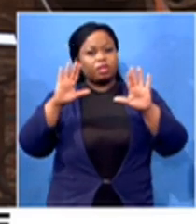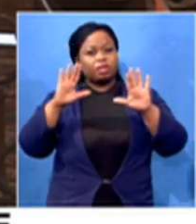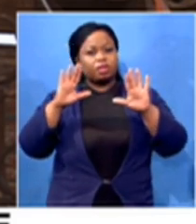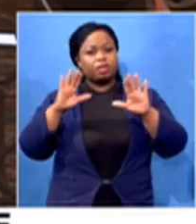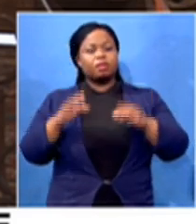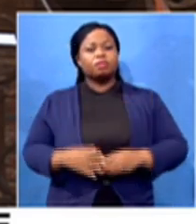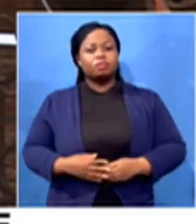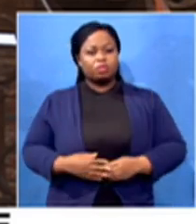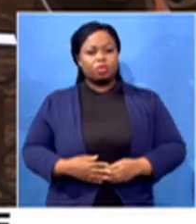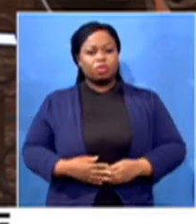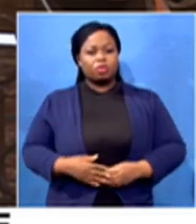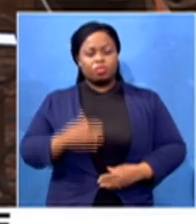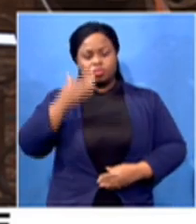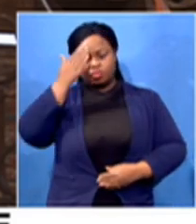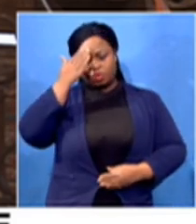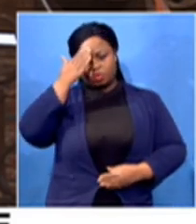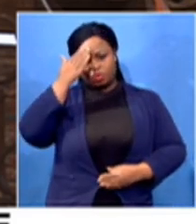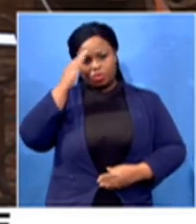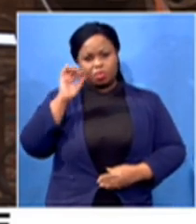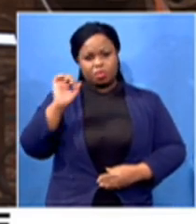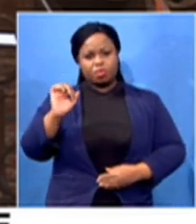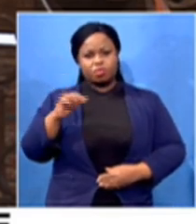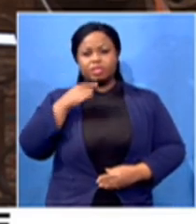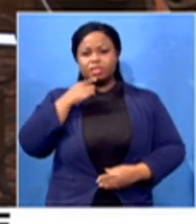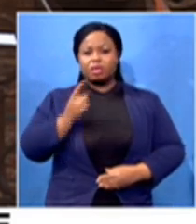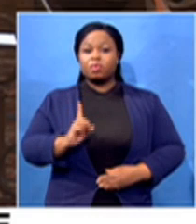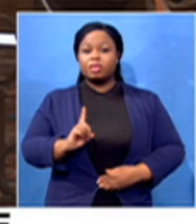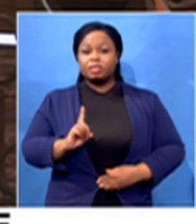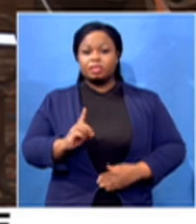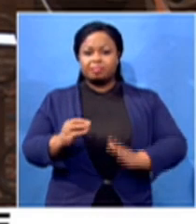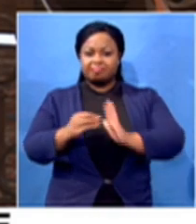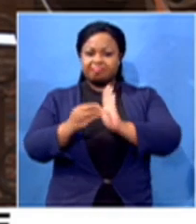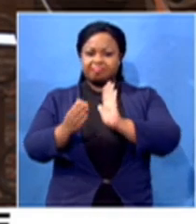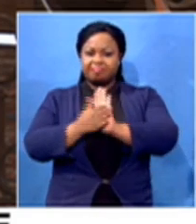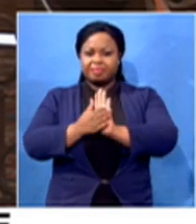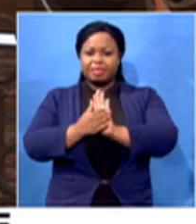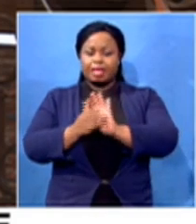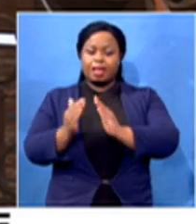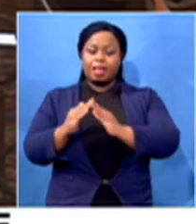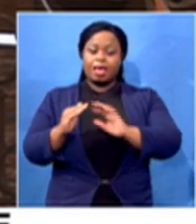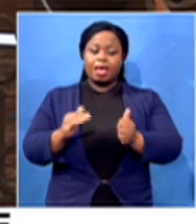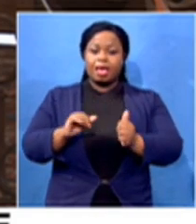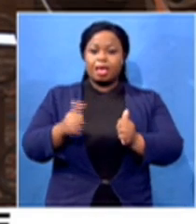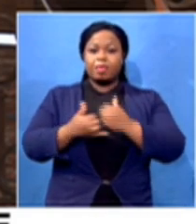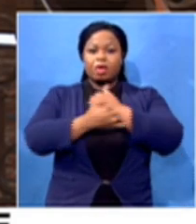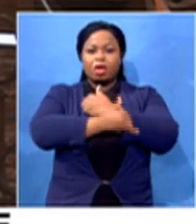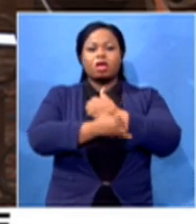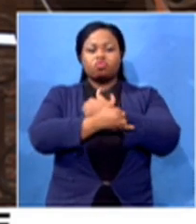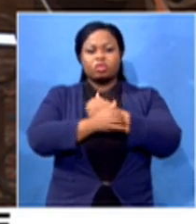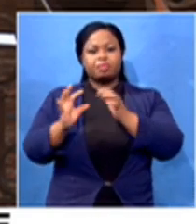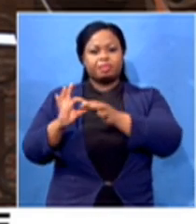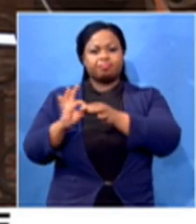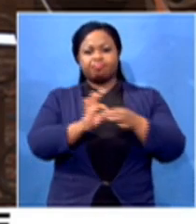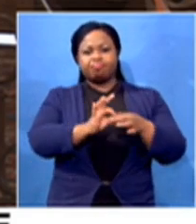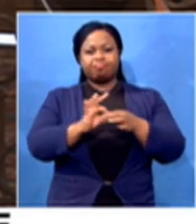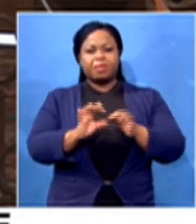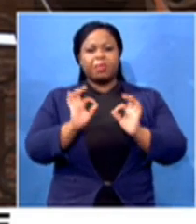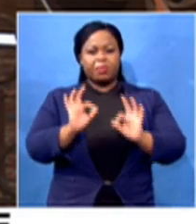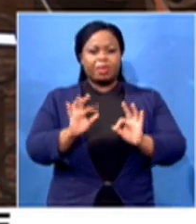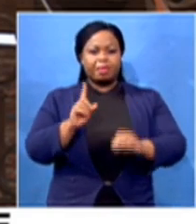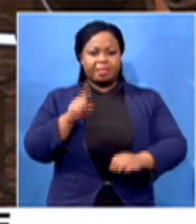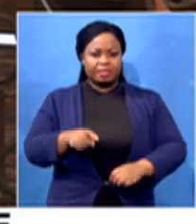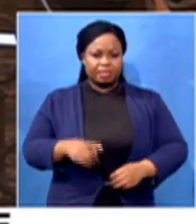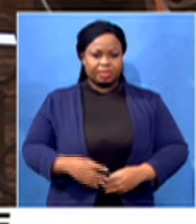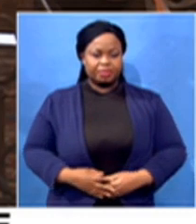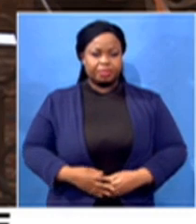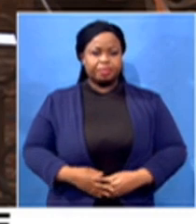constructs of our national vision is a good relationship with our neighbors. It was therefore